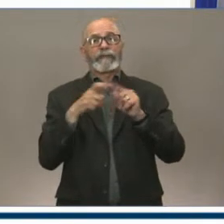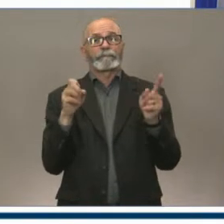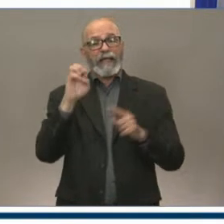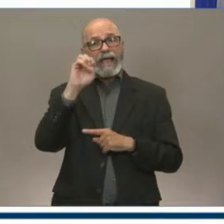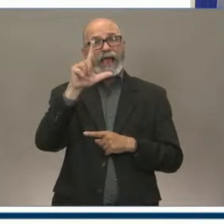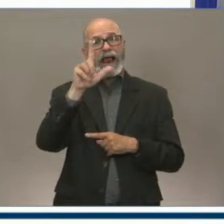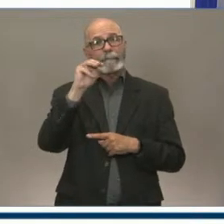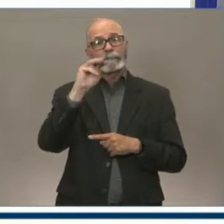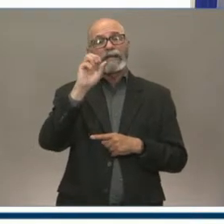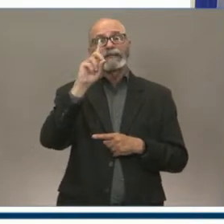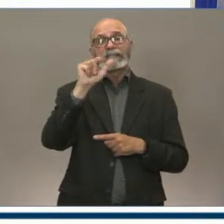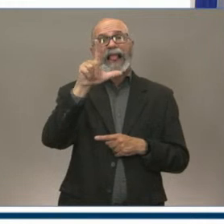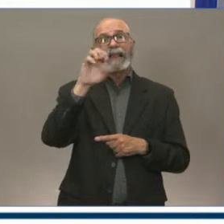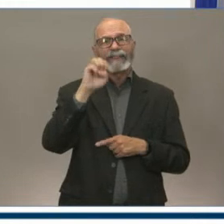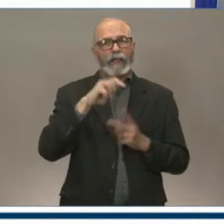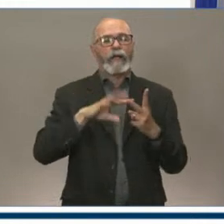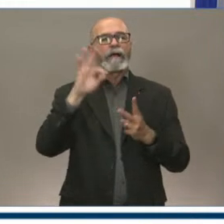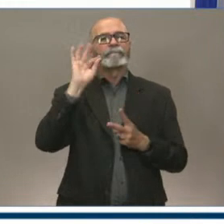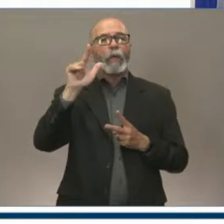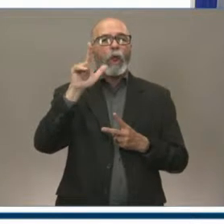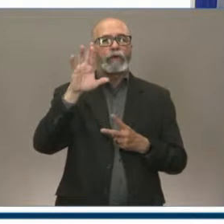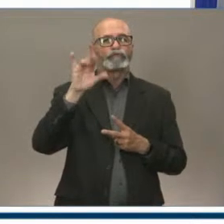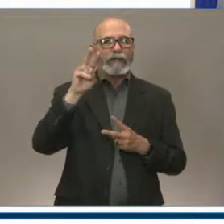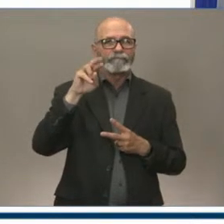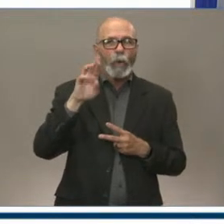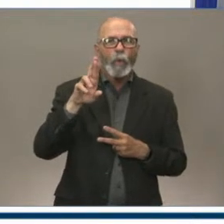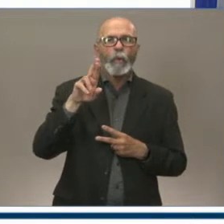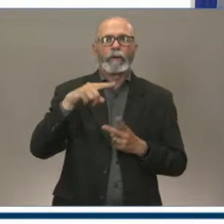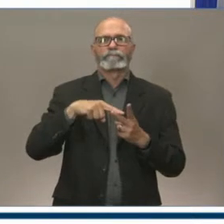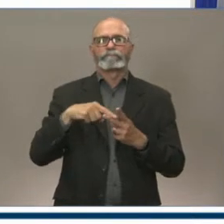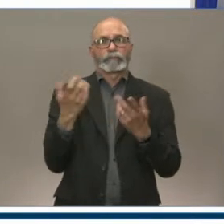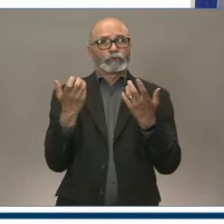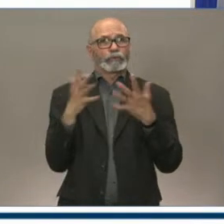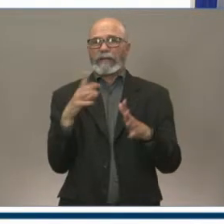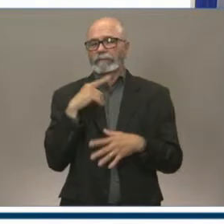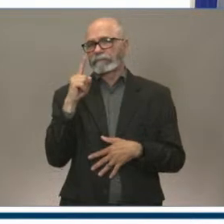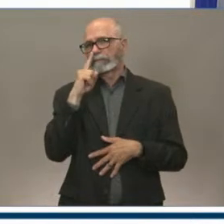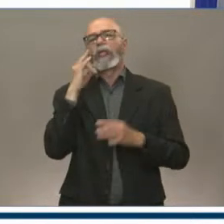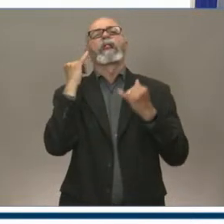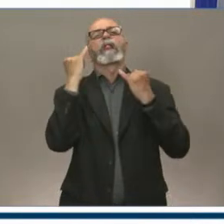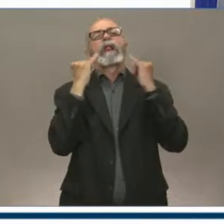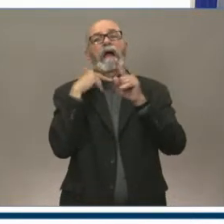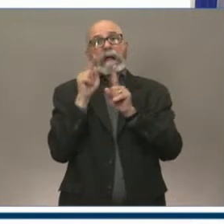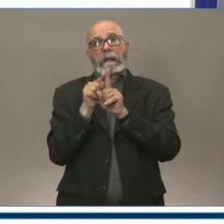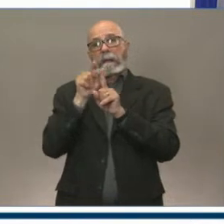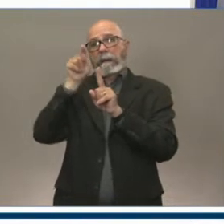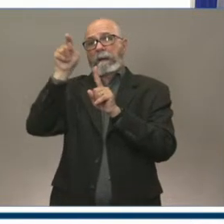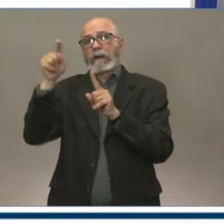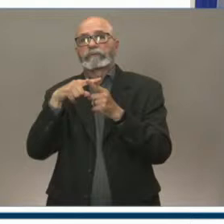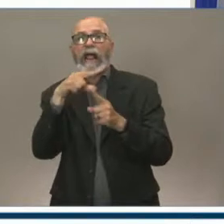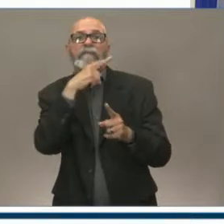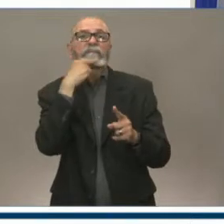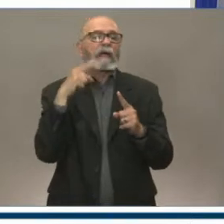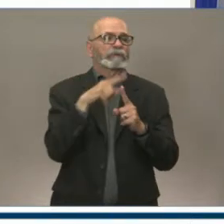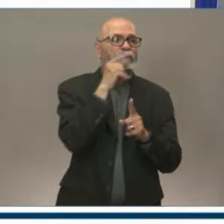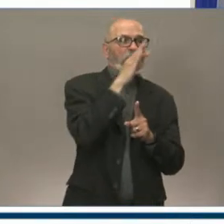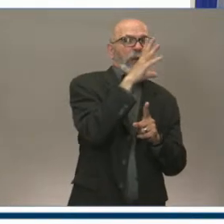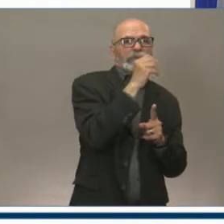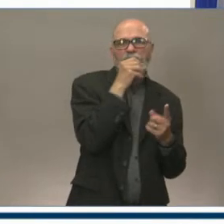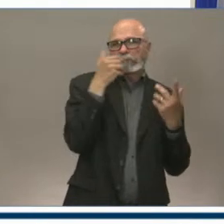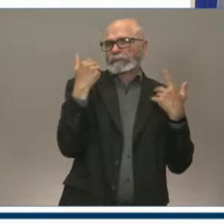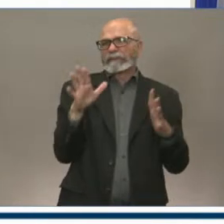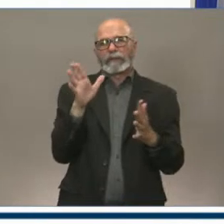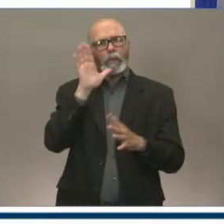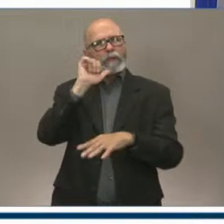nervous to go to Truro or Halifax for testing as it's outside their community. They're wondering why there is no testing in East Hants